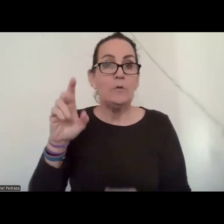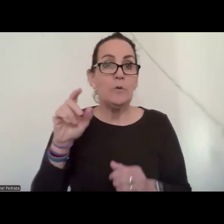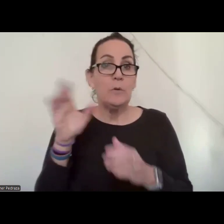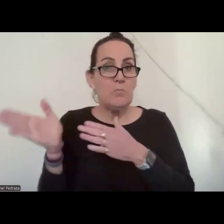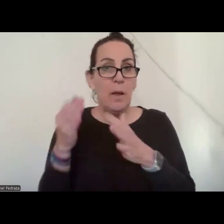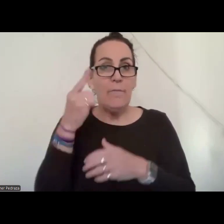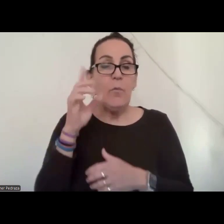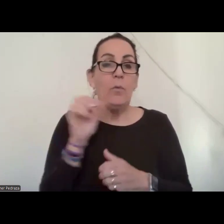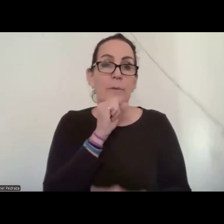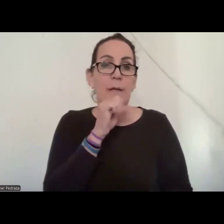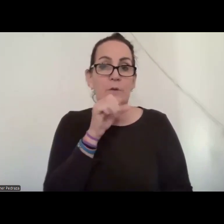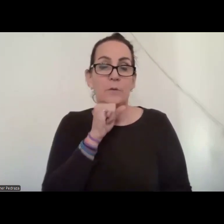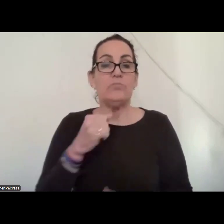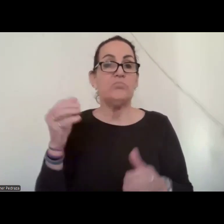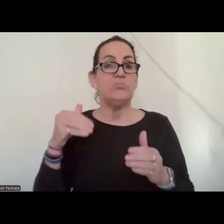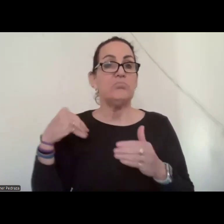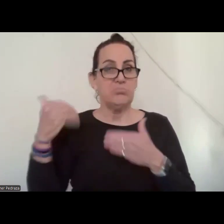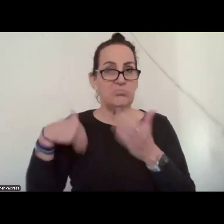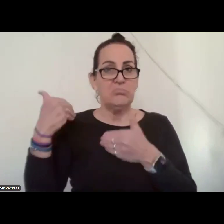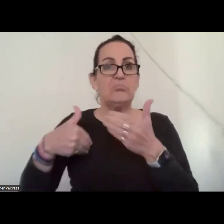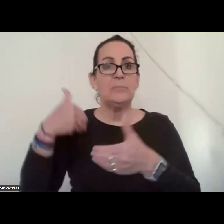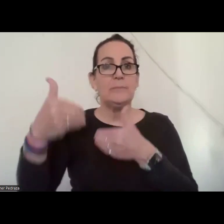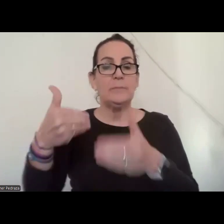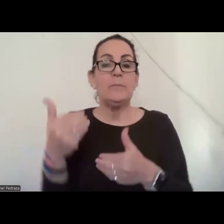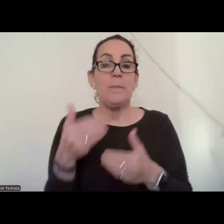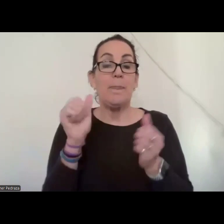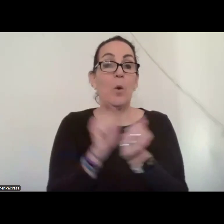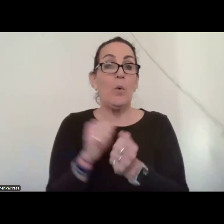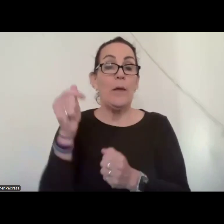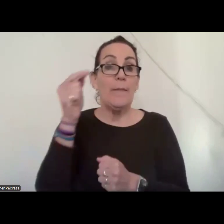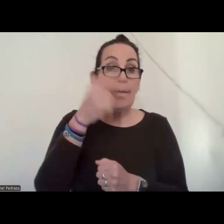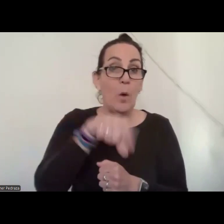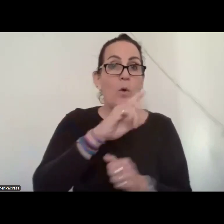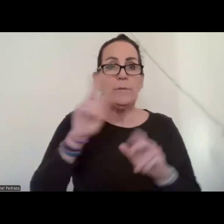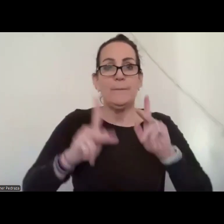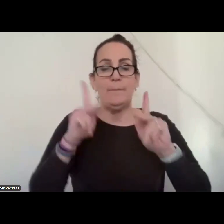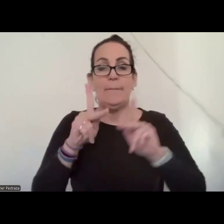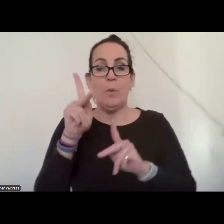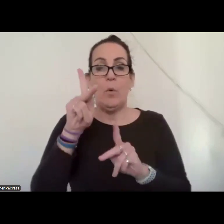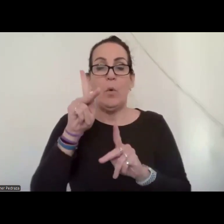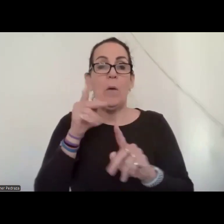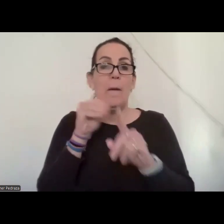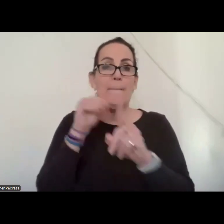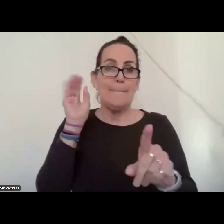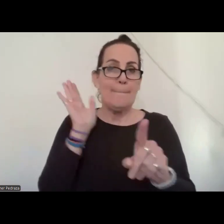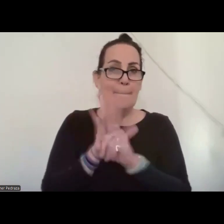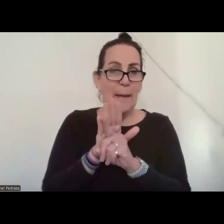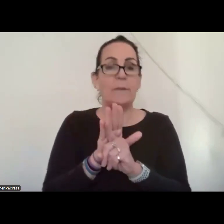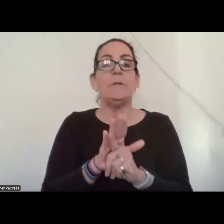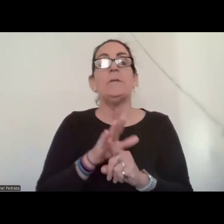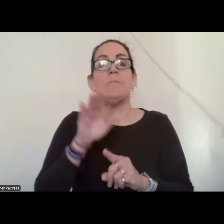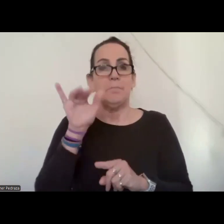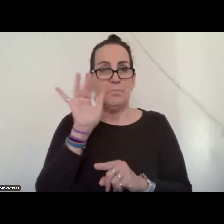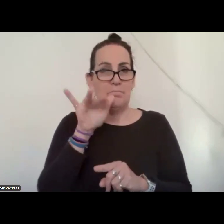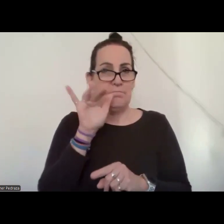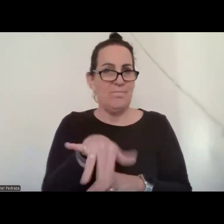moving forward with the voices of those people impacted most by the issues that we're